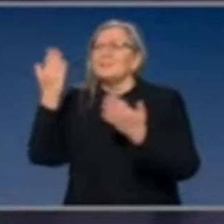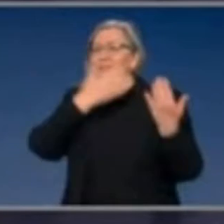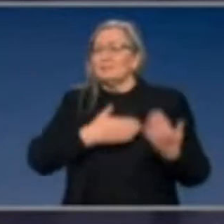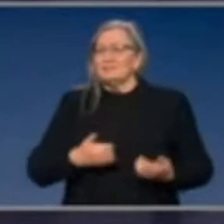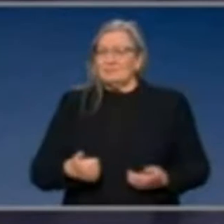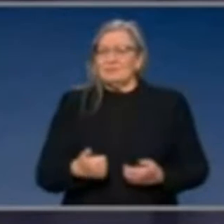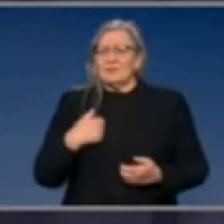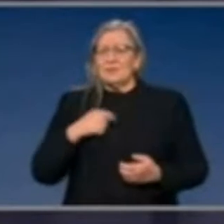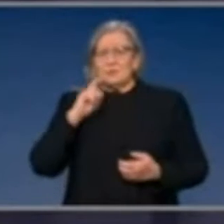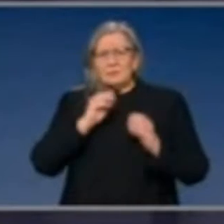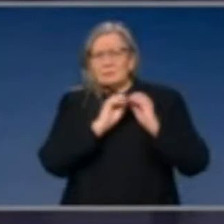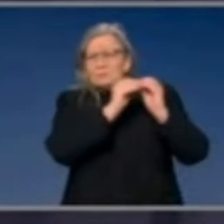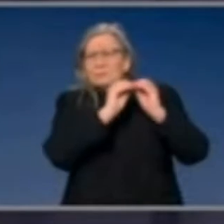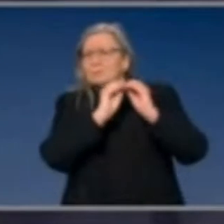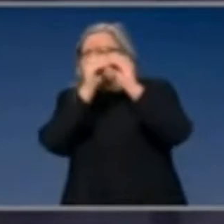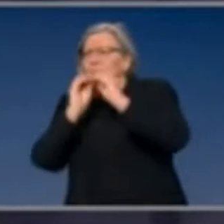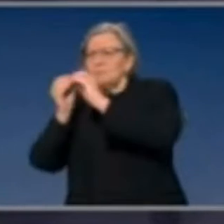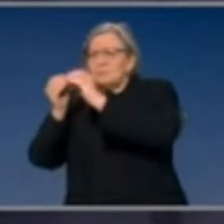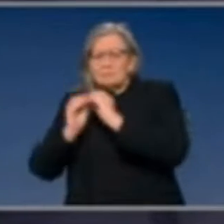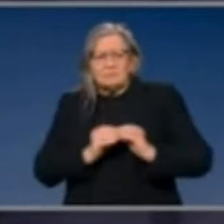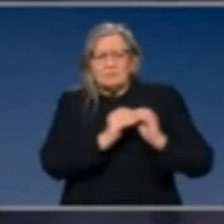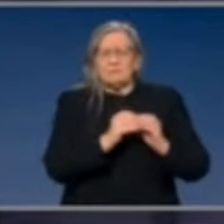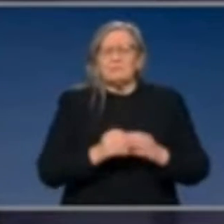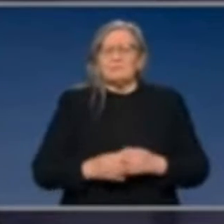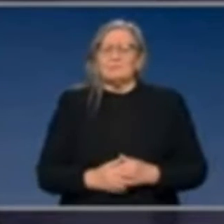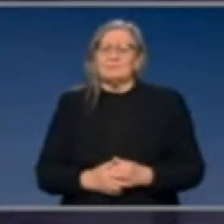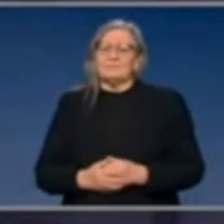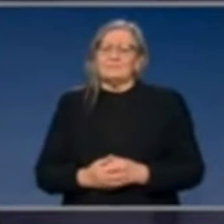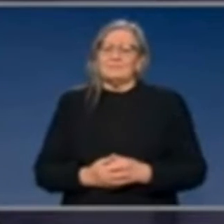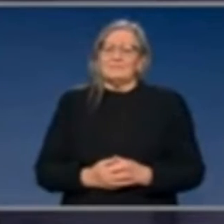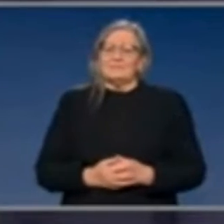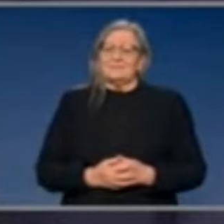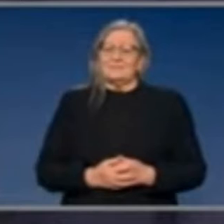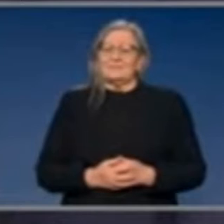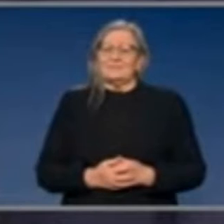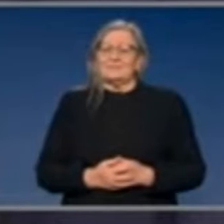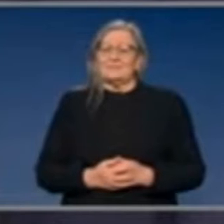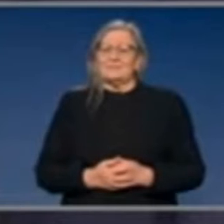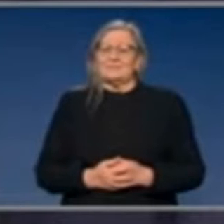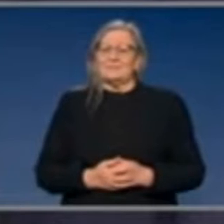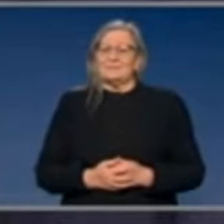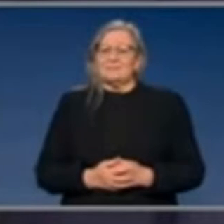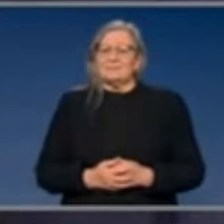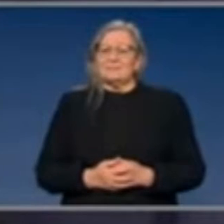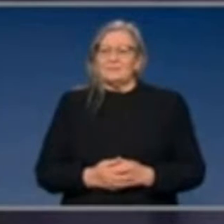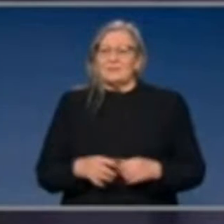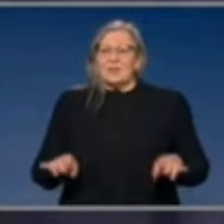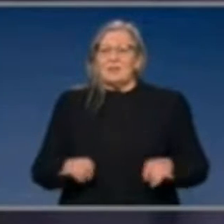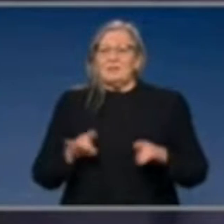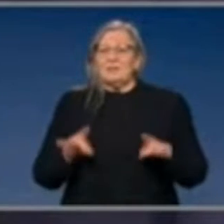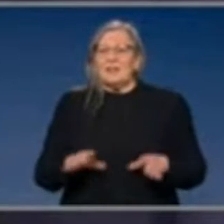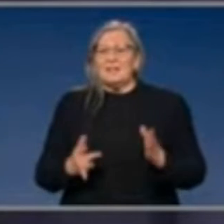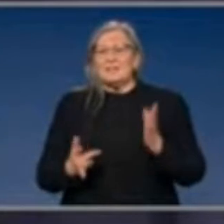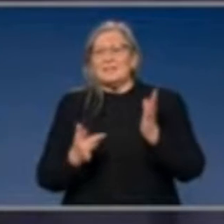with all of the states and territories on that front. In addition to that, if the Australian Technical